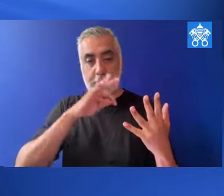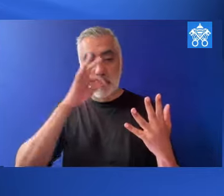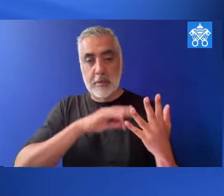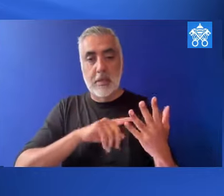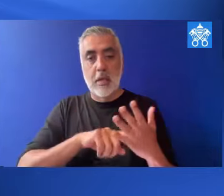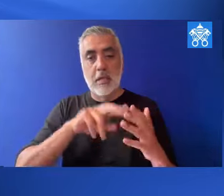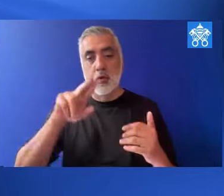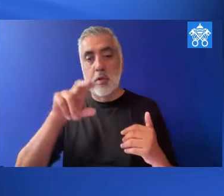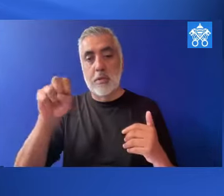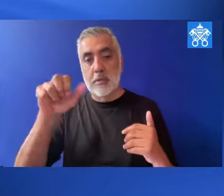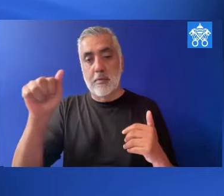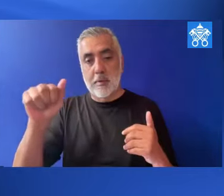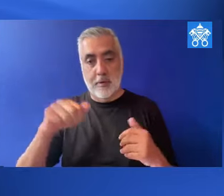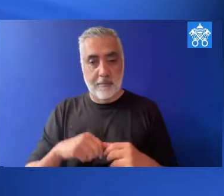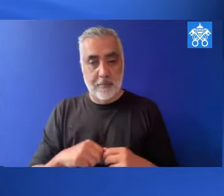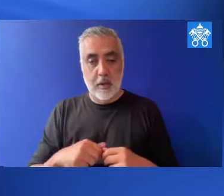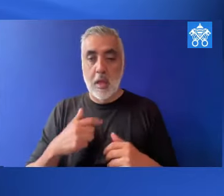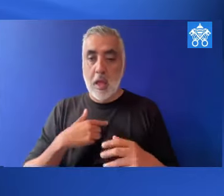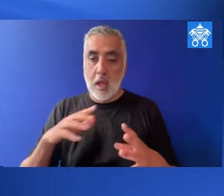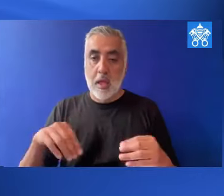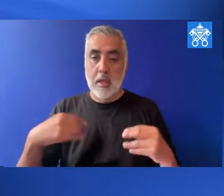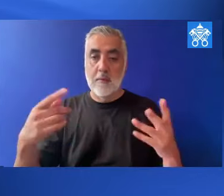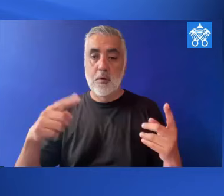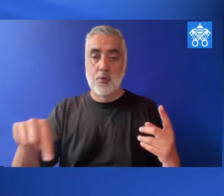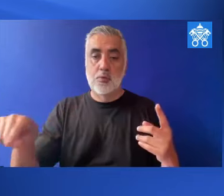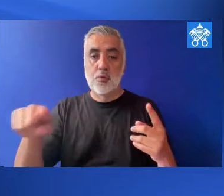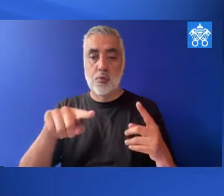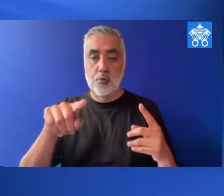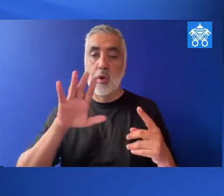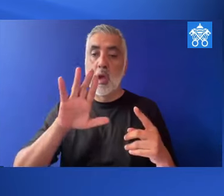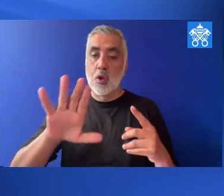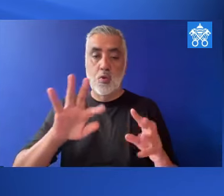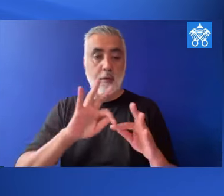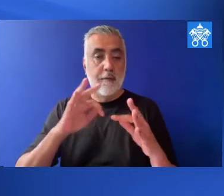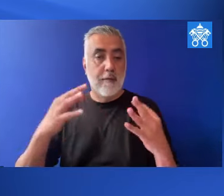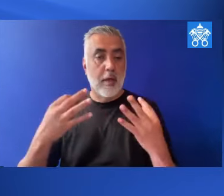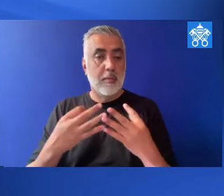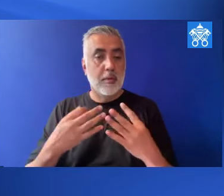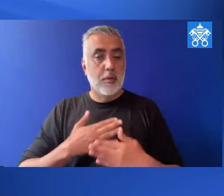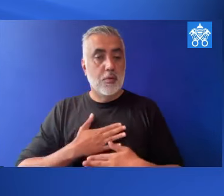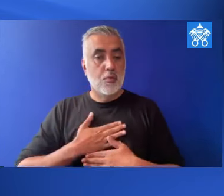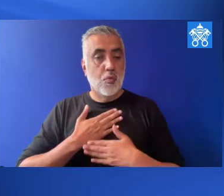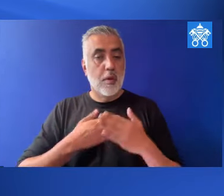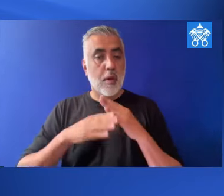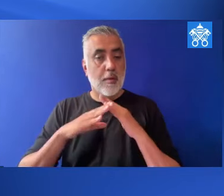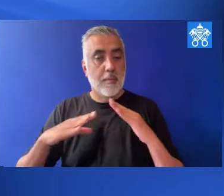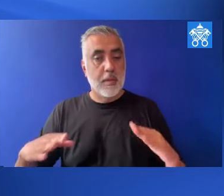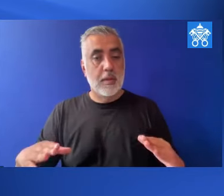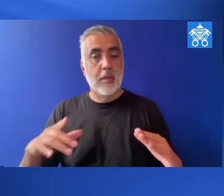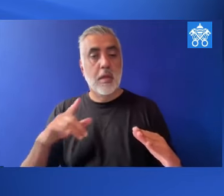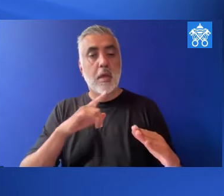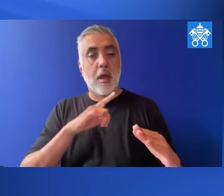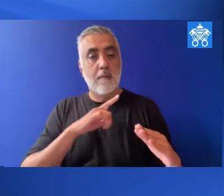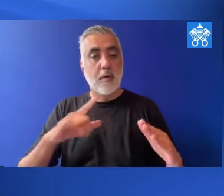and the United States of America. I invoke upon you and your families the joy and